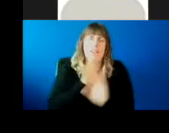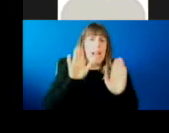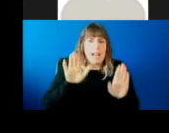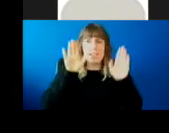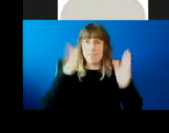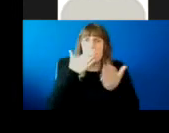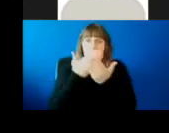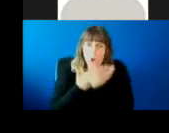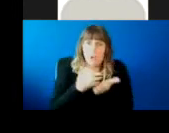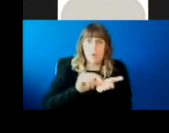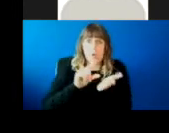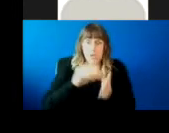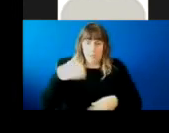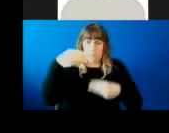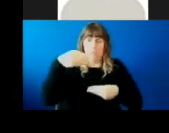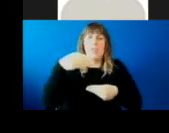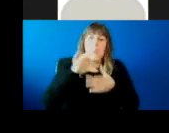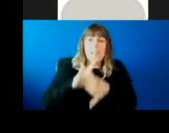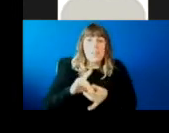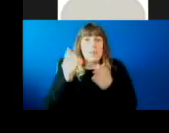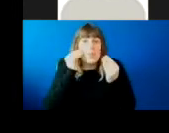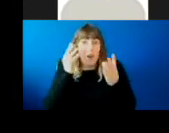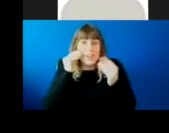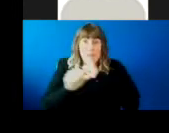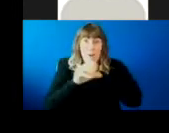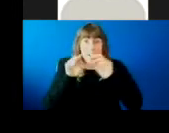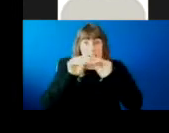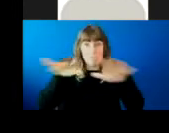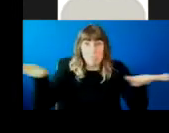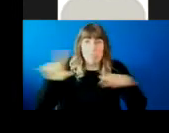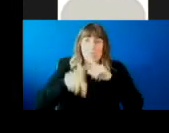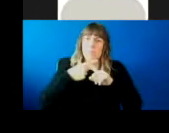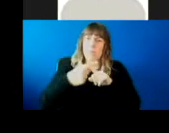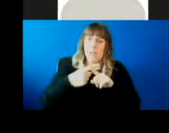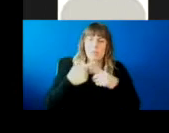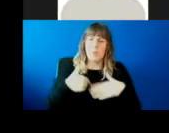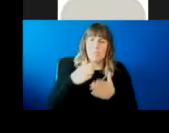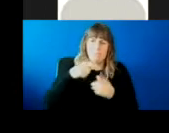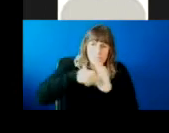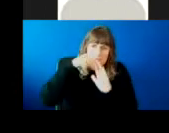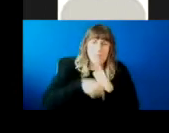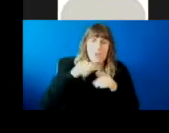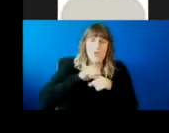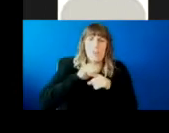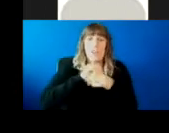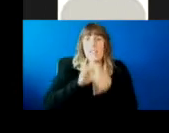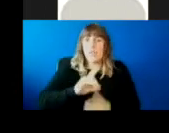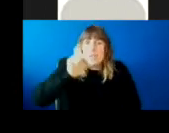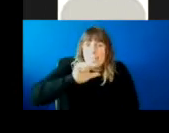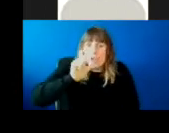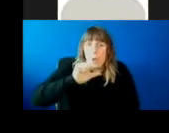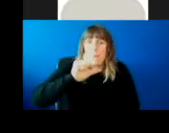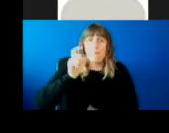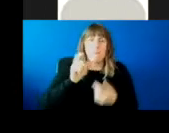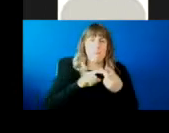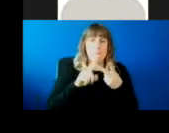excellent example of content marketing as well, but they give thorough training on everything to do with Instagram. They